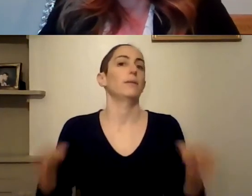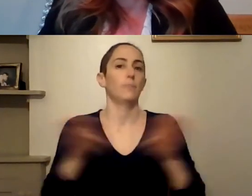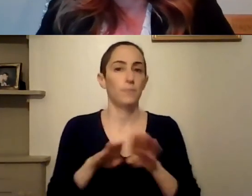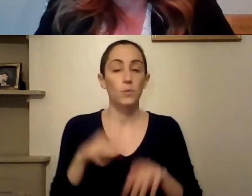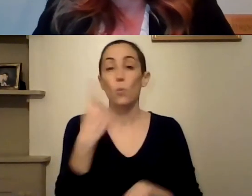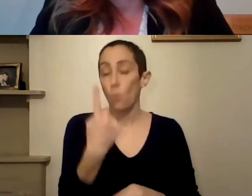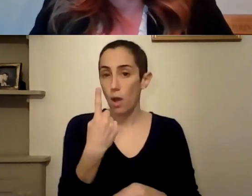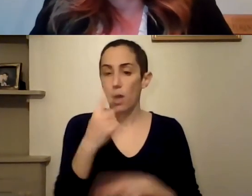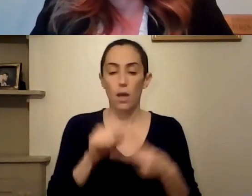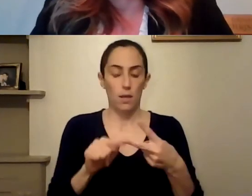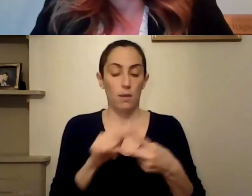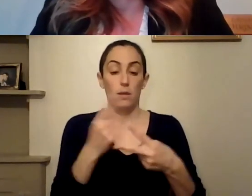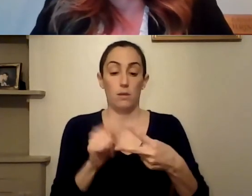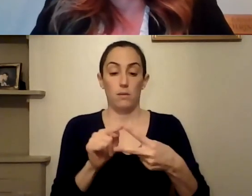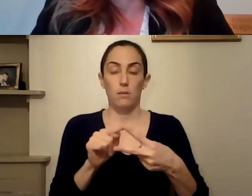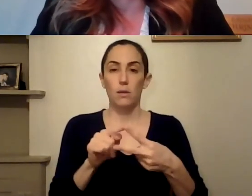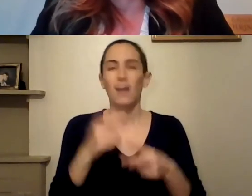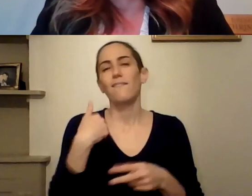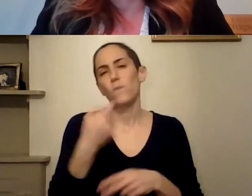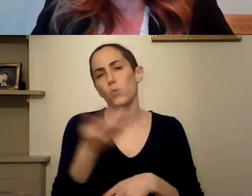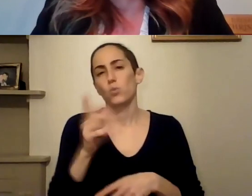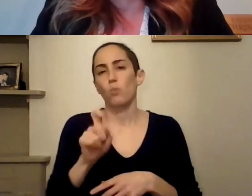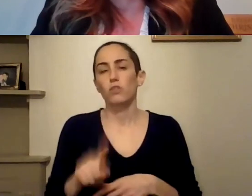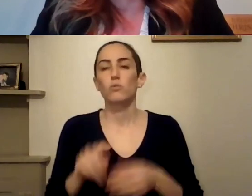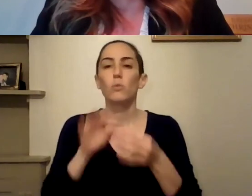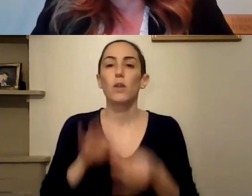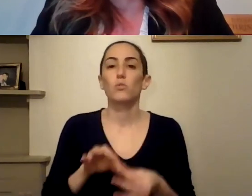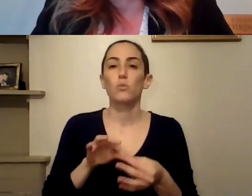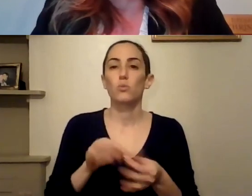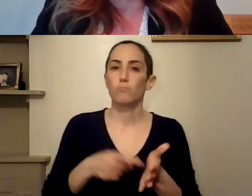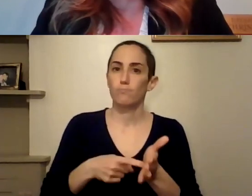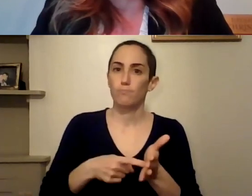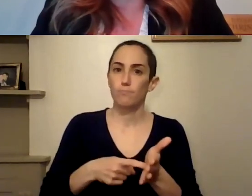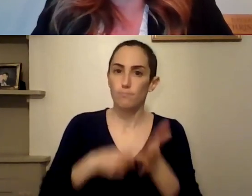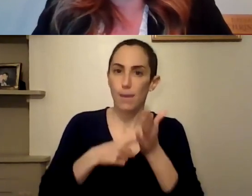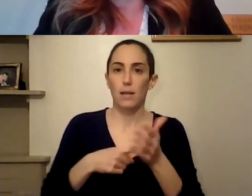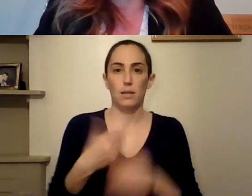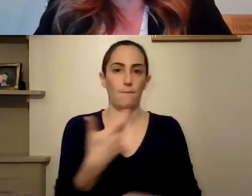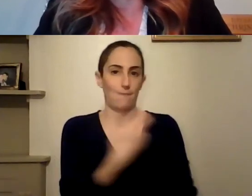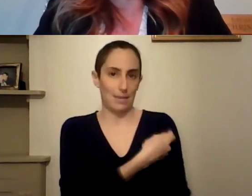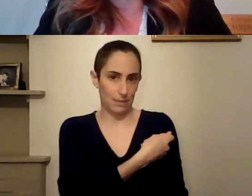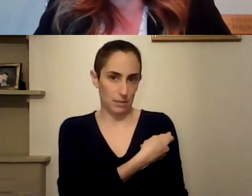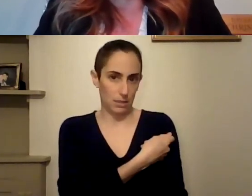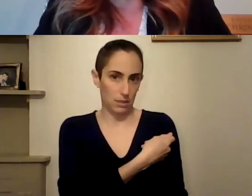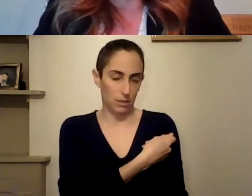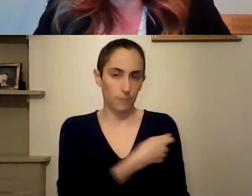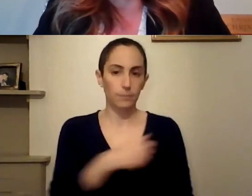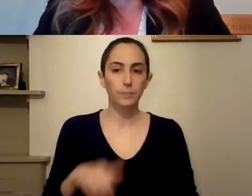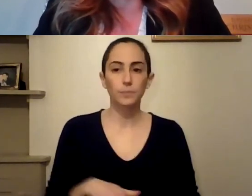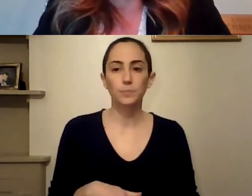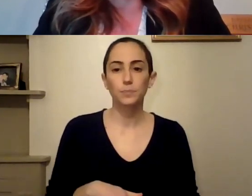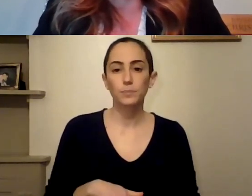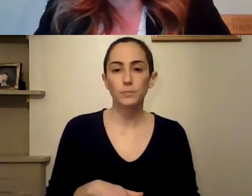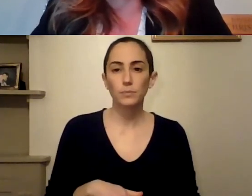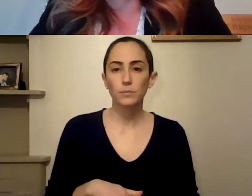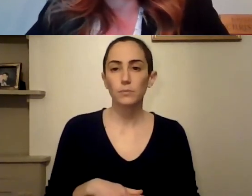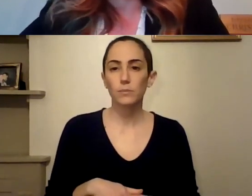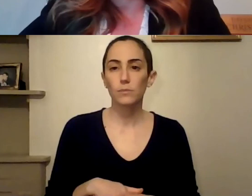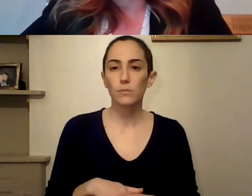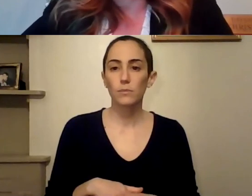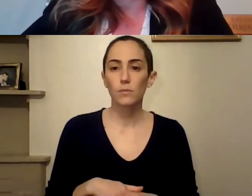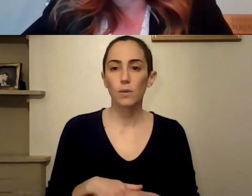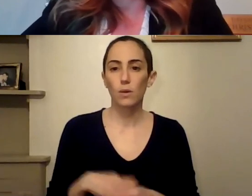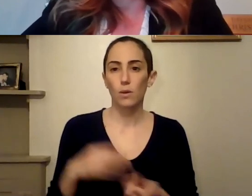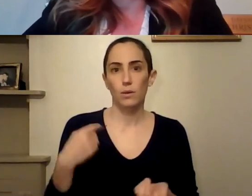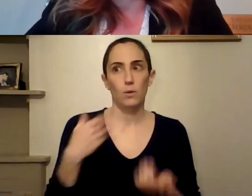related, there was a couple of questions related to mandating the vaccine. You know, we are not at all